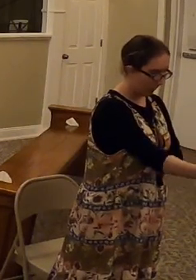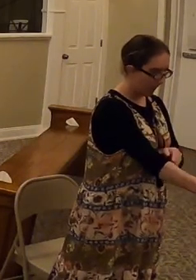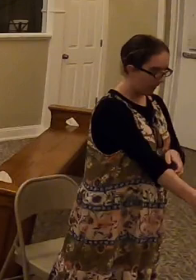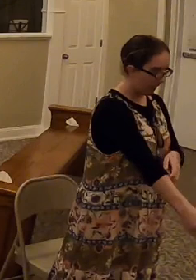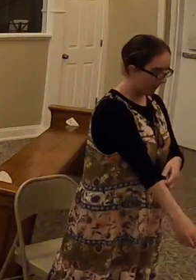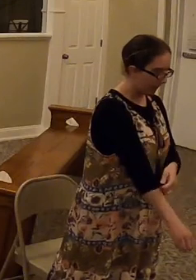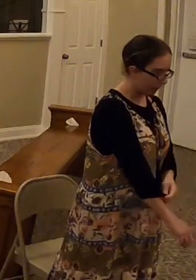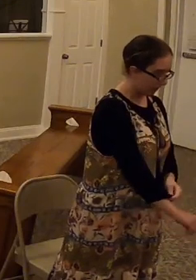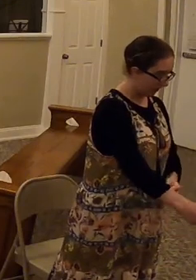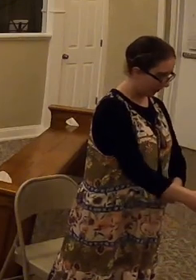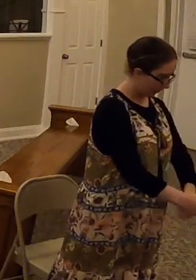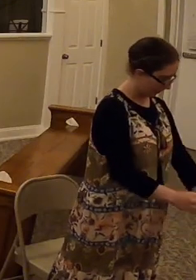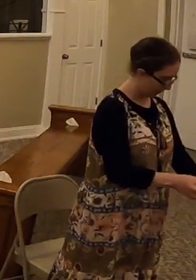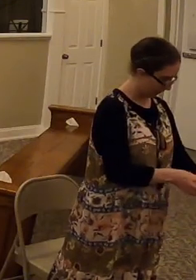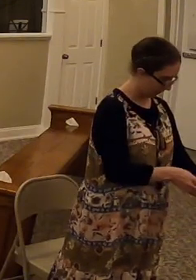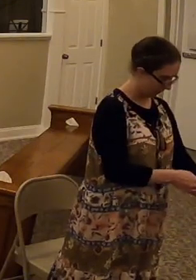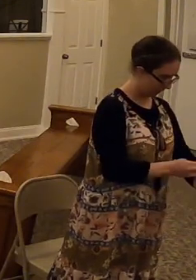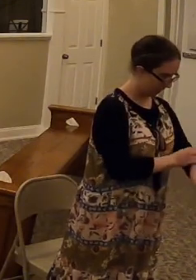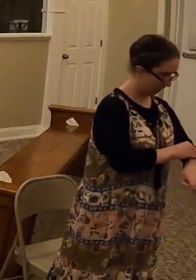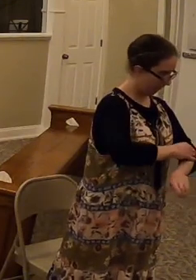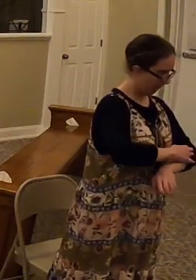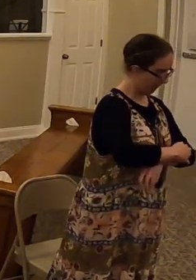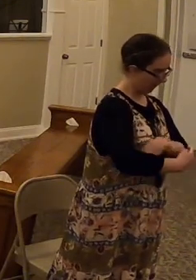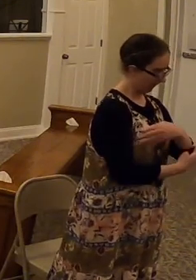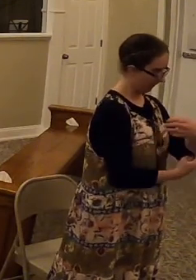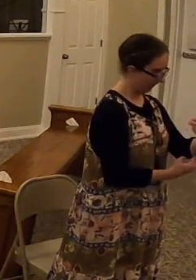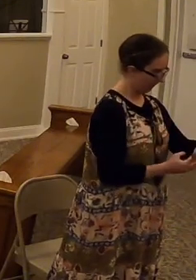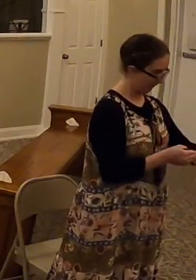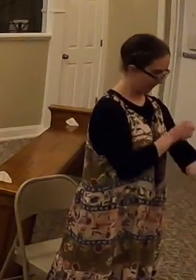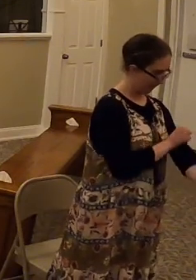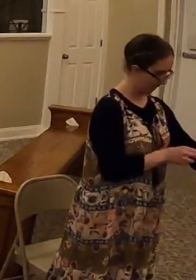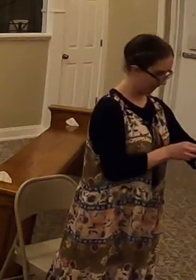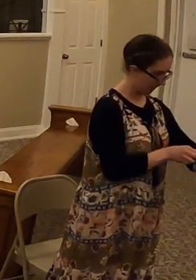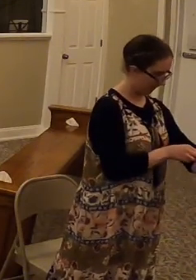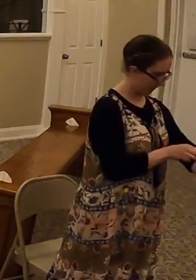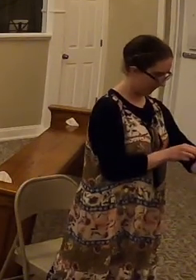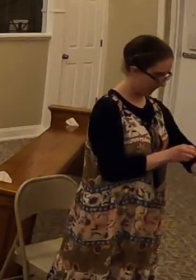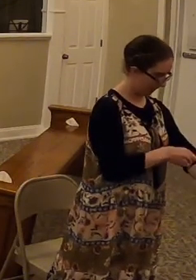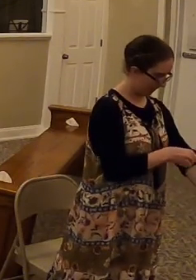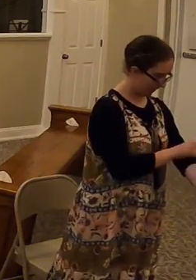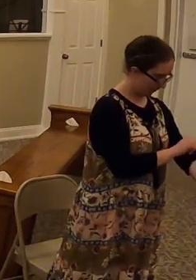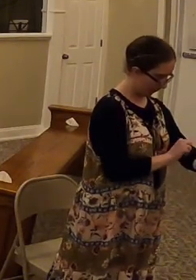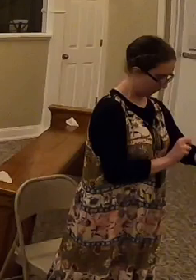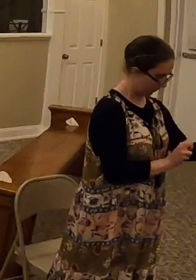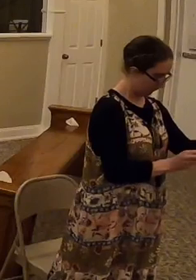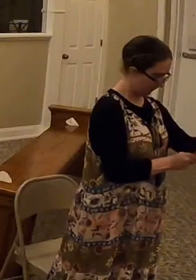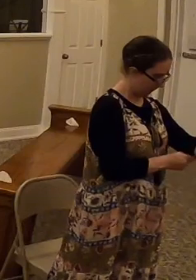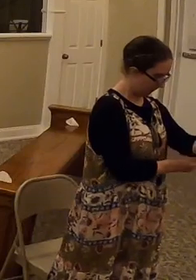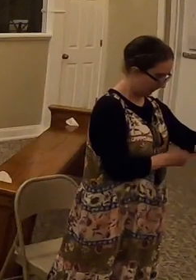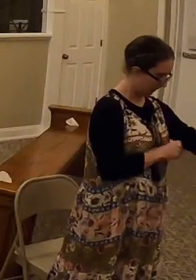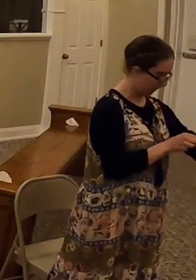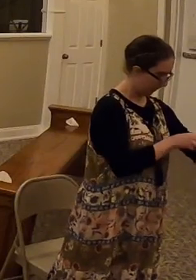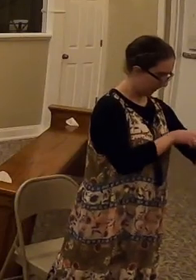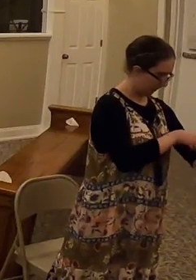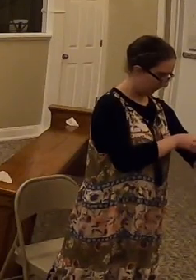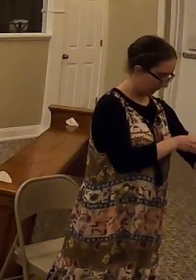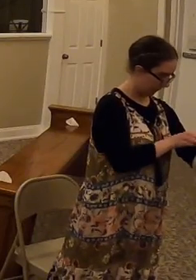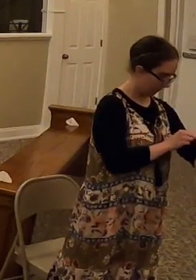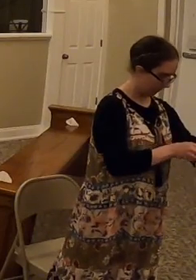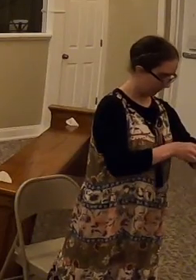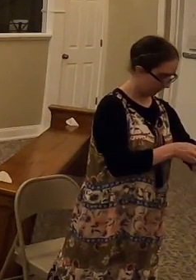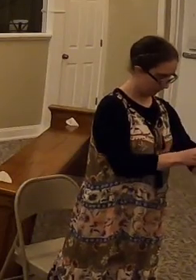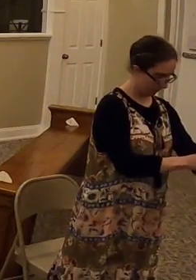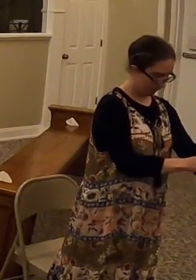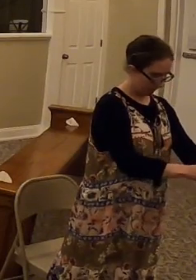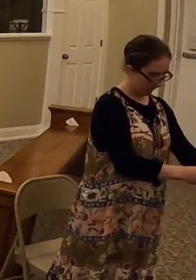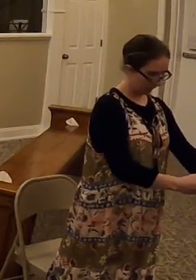And I'm asking you right now, Lord, you would extend your mercy, God. I'm asking you to touch Scott Wells, Lord. Lord,